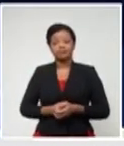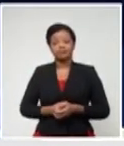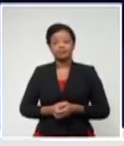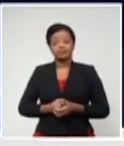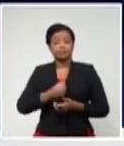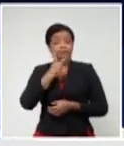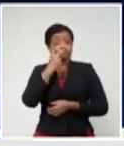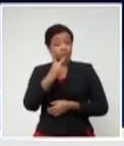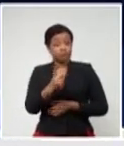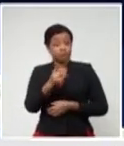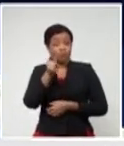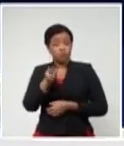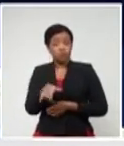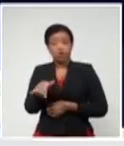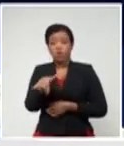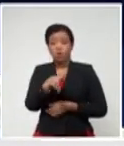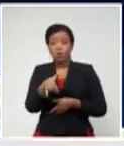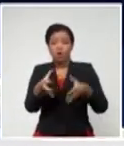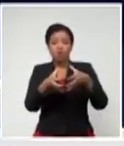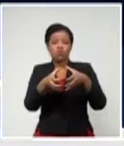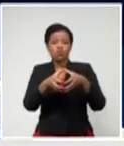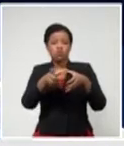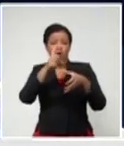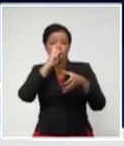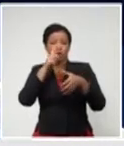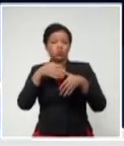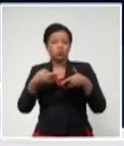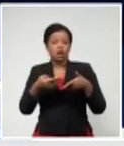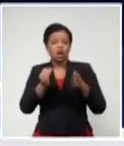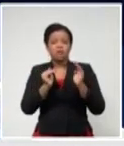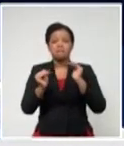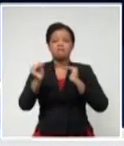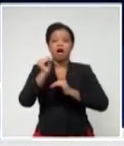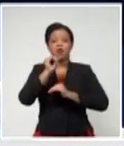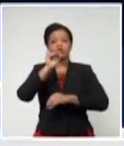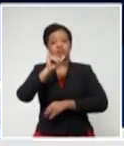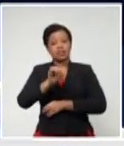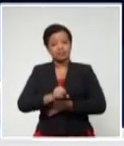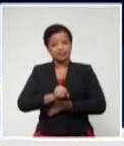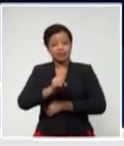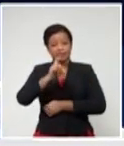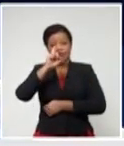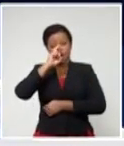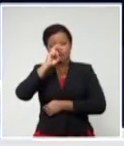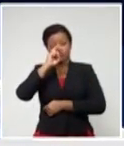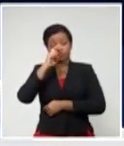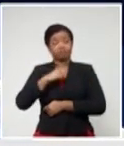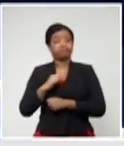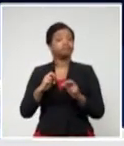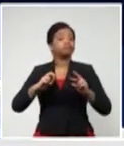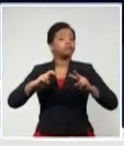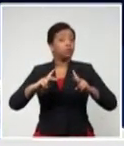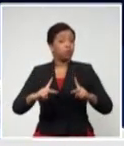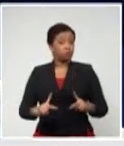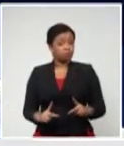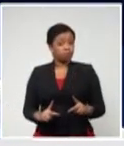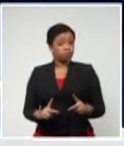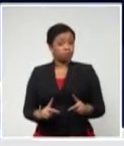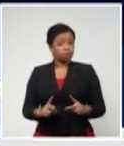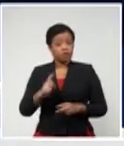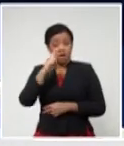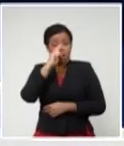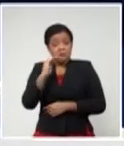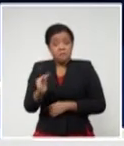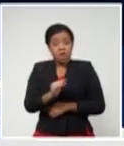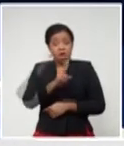for 70.5%. 2 cases are between 40 and 60 years of age, and 2 cases are over the age